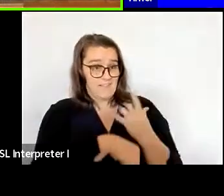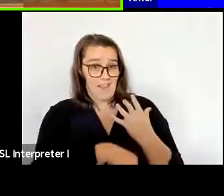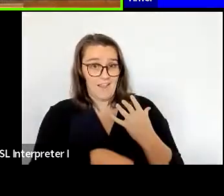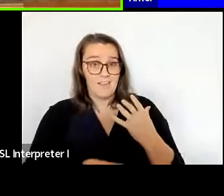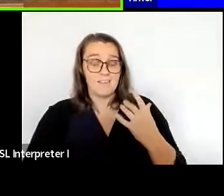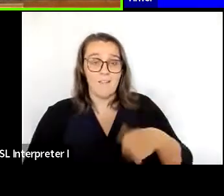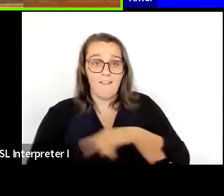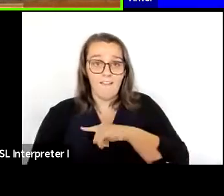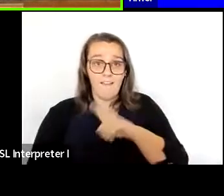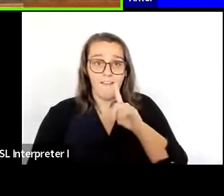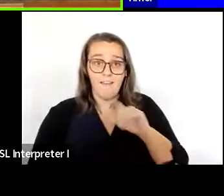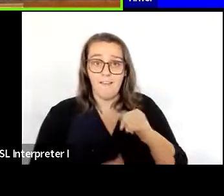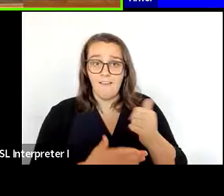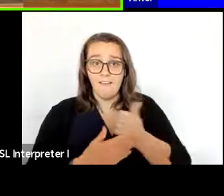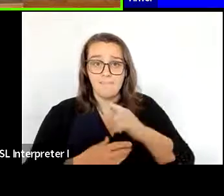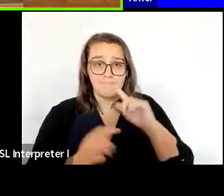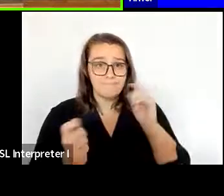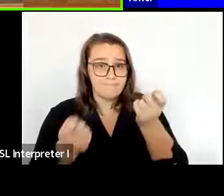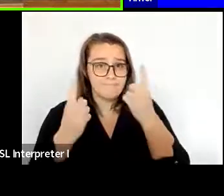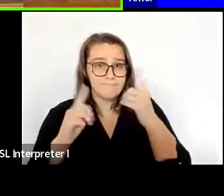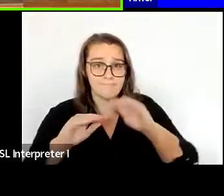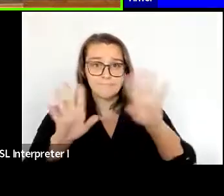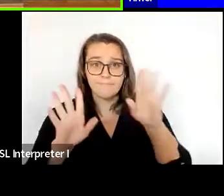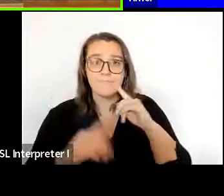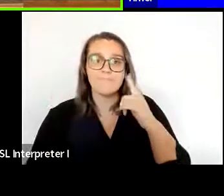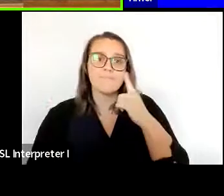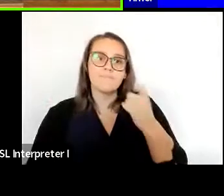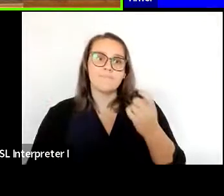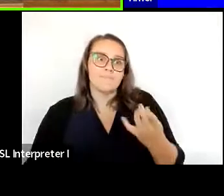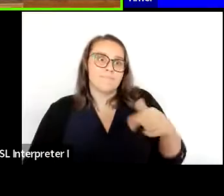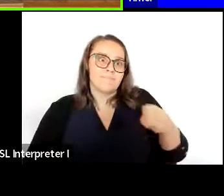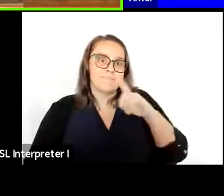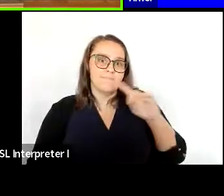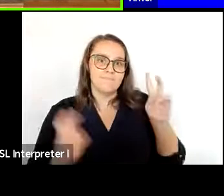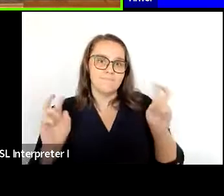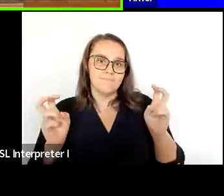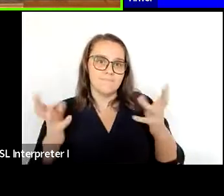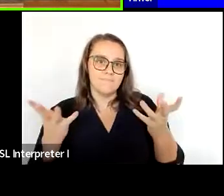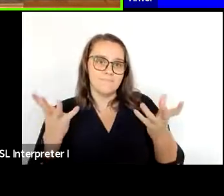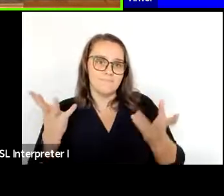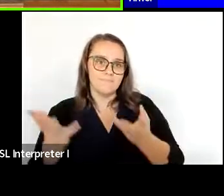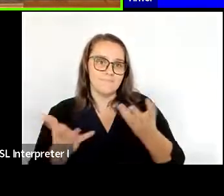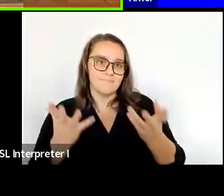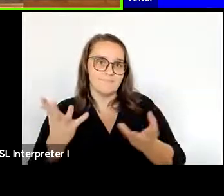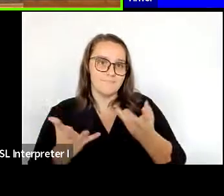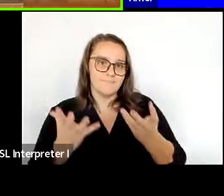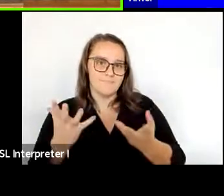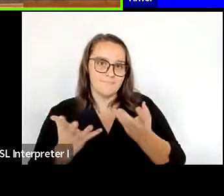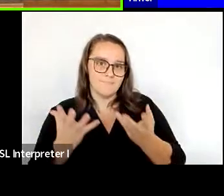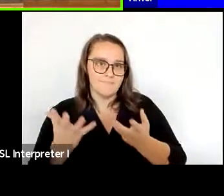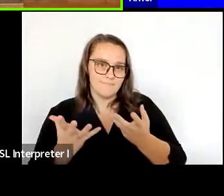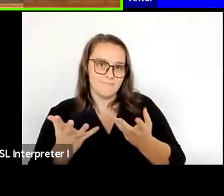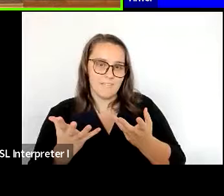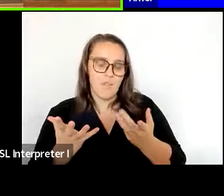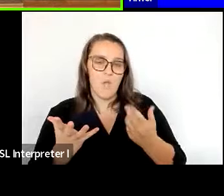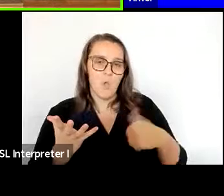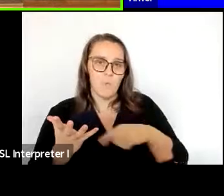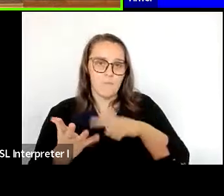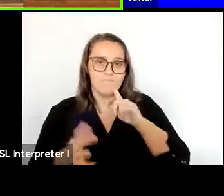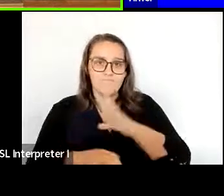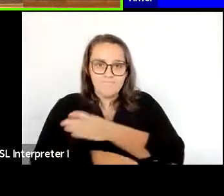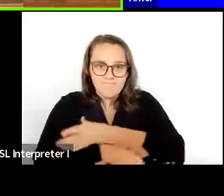think it would be helpful because this is an issue that is we're sort of not getting better at, we're getting worse. We